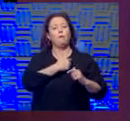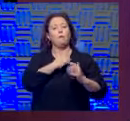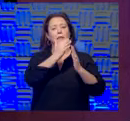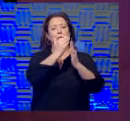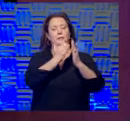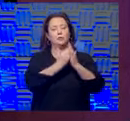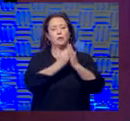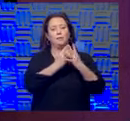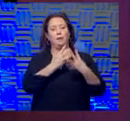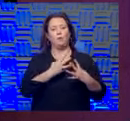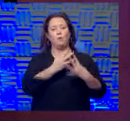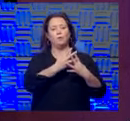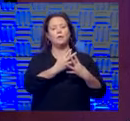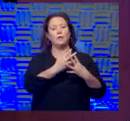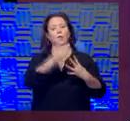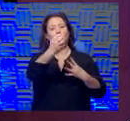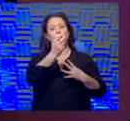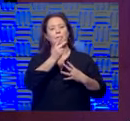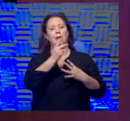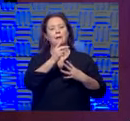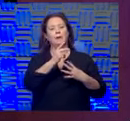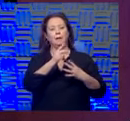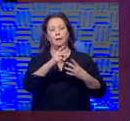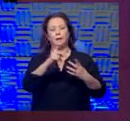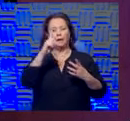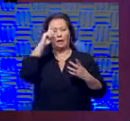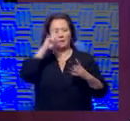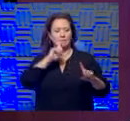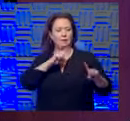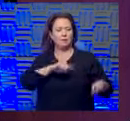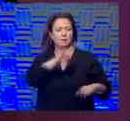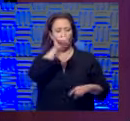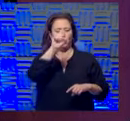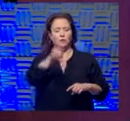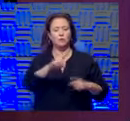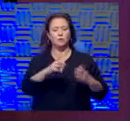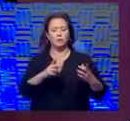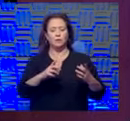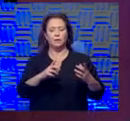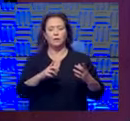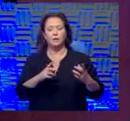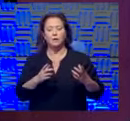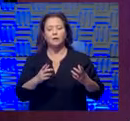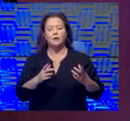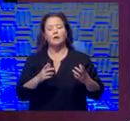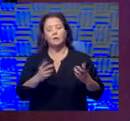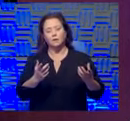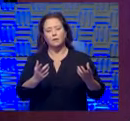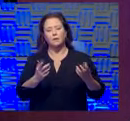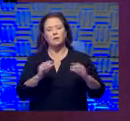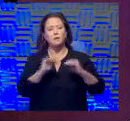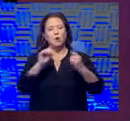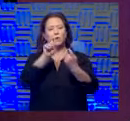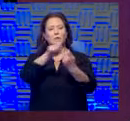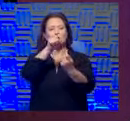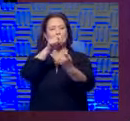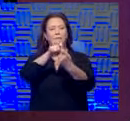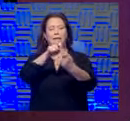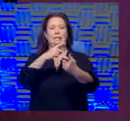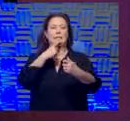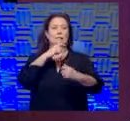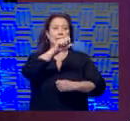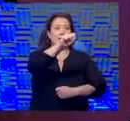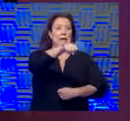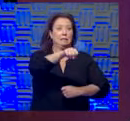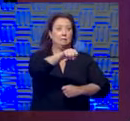you had to be quarantined upon coming back into the state. I think in answer to those questions, Jill, is that there's probably no specific guidance that says yes,